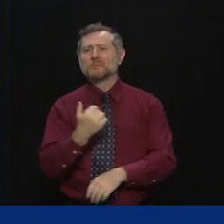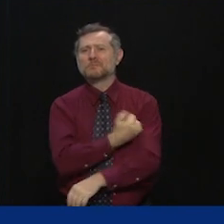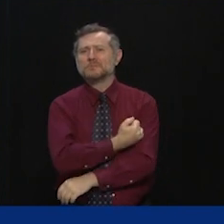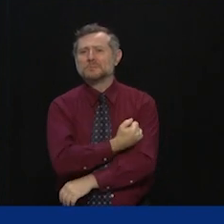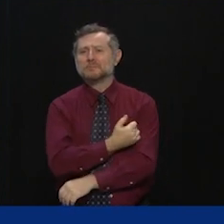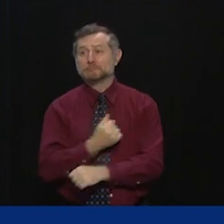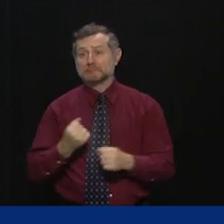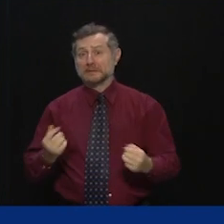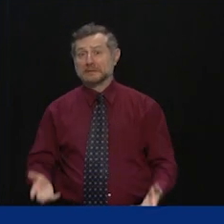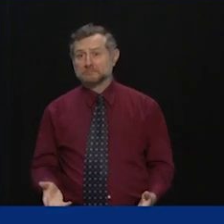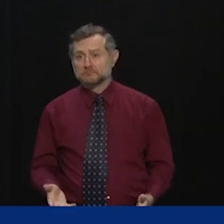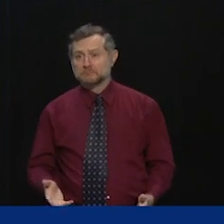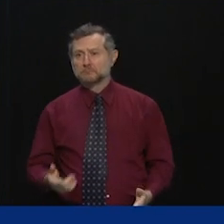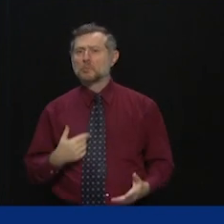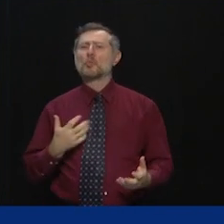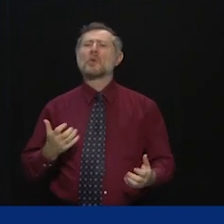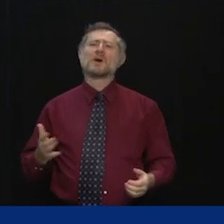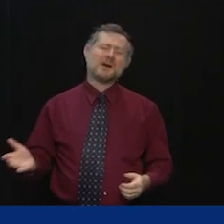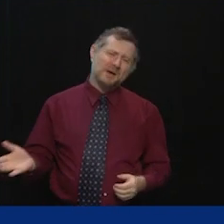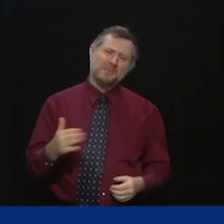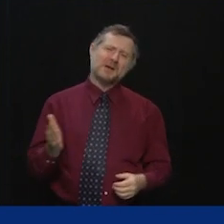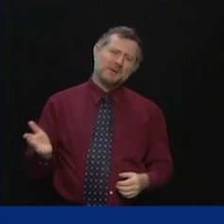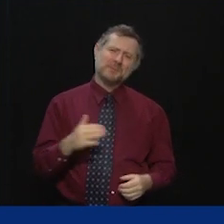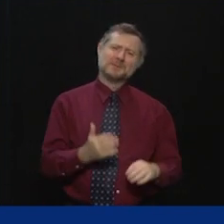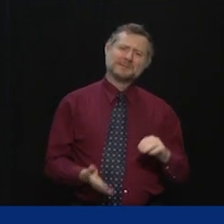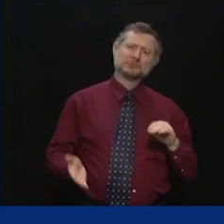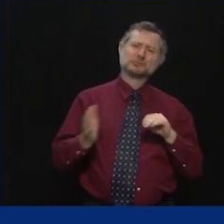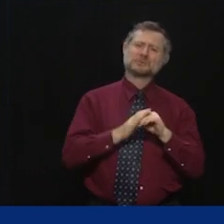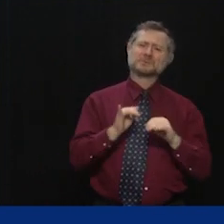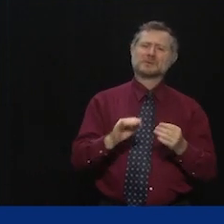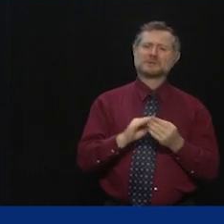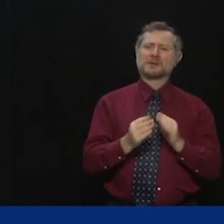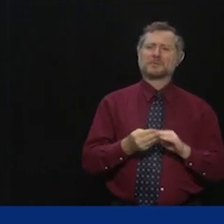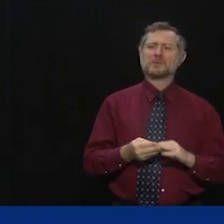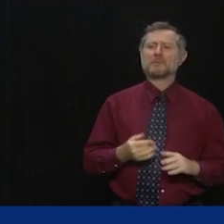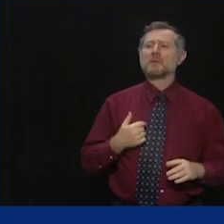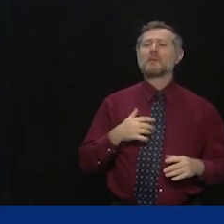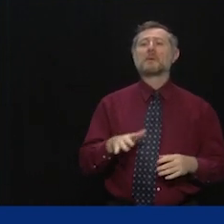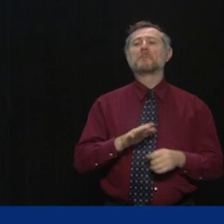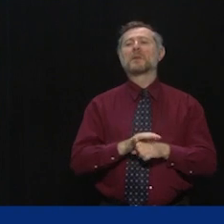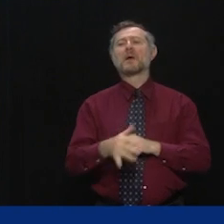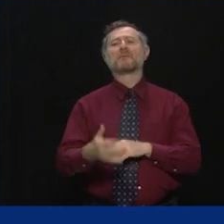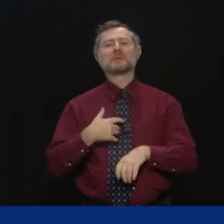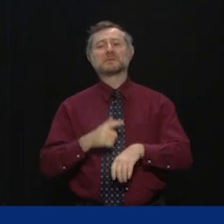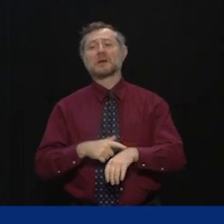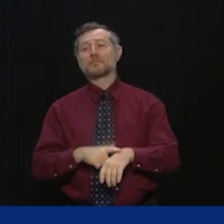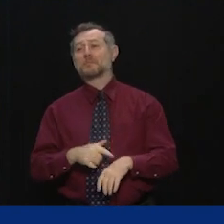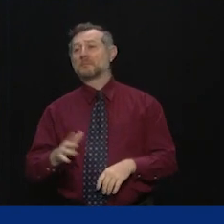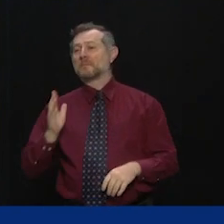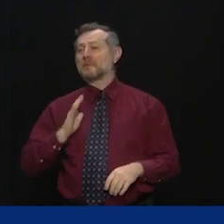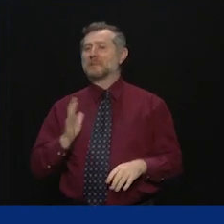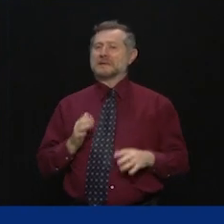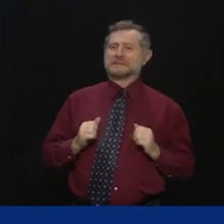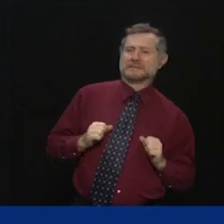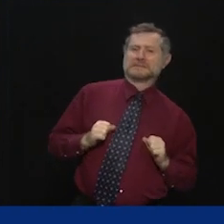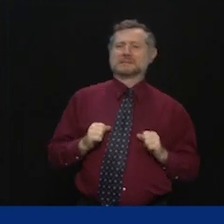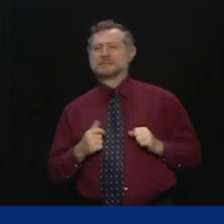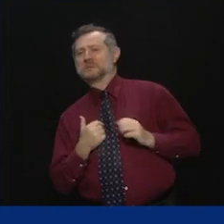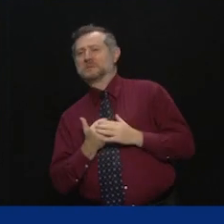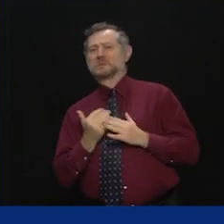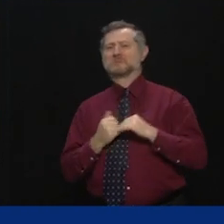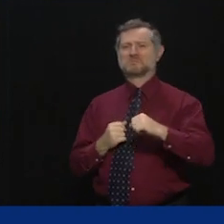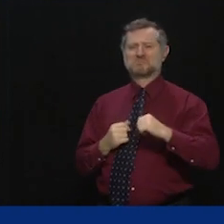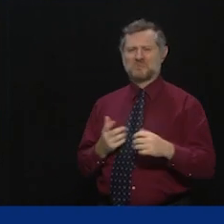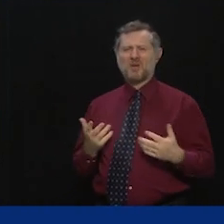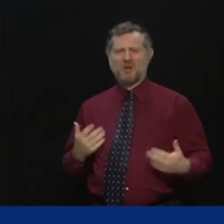Let's change that dynamic. Let people know enough time has lapsed. If you were hesitant in the early months, enough time has